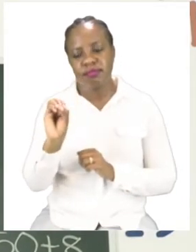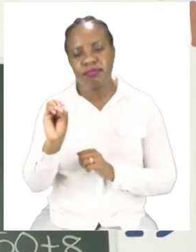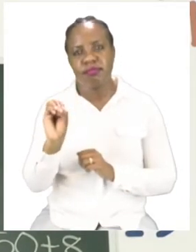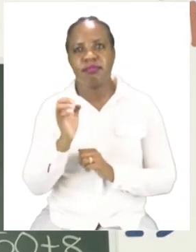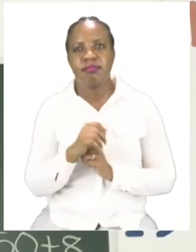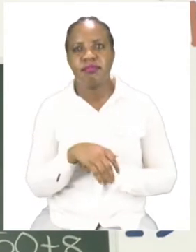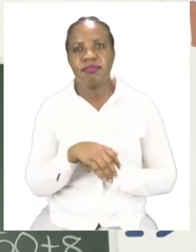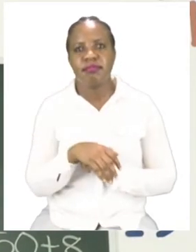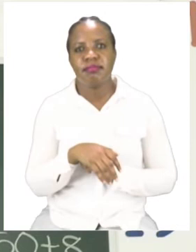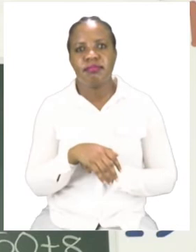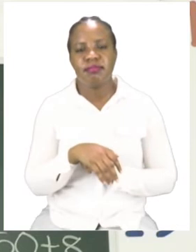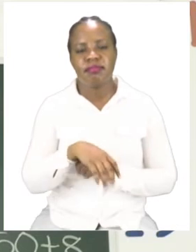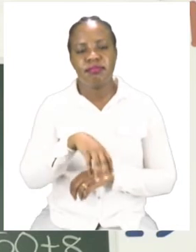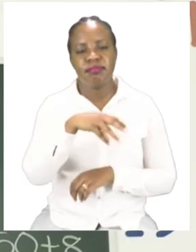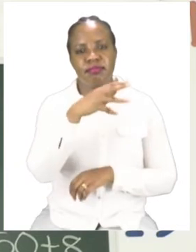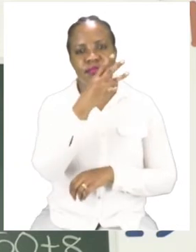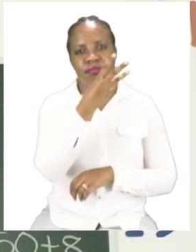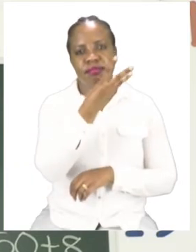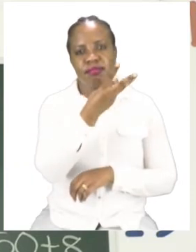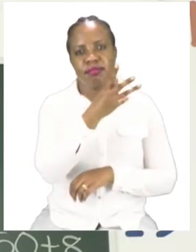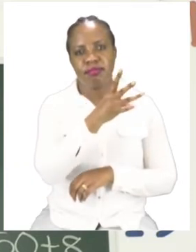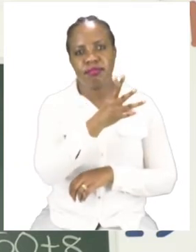670. Let's read again.